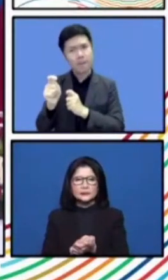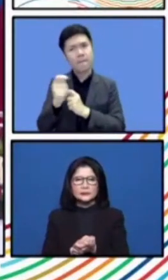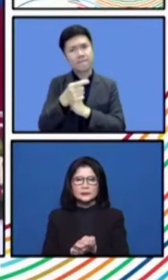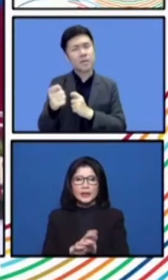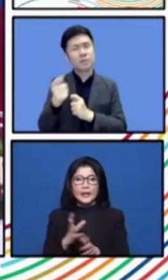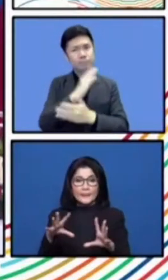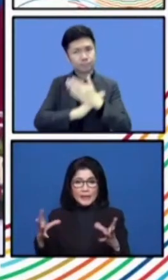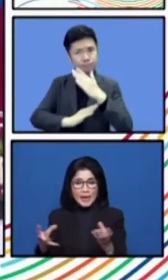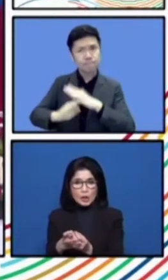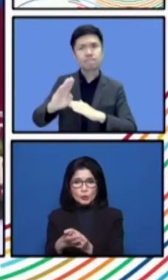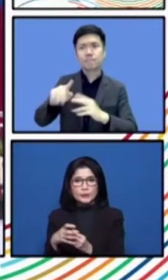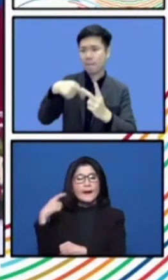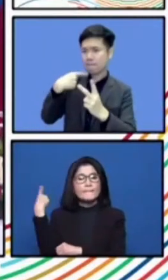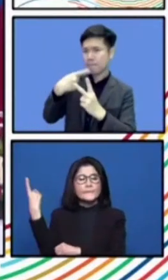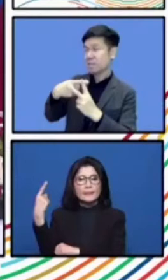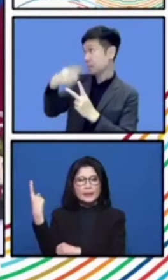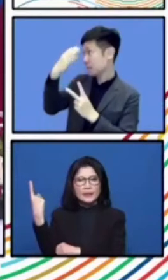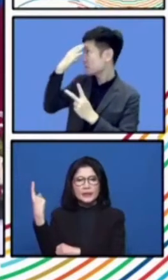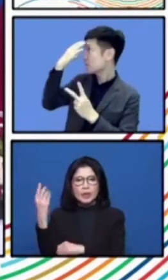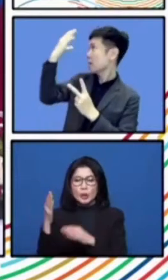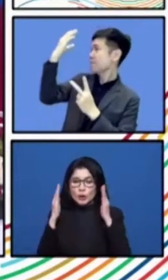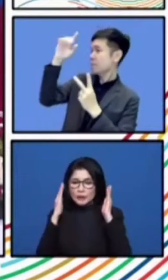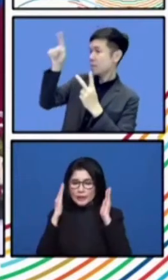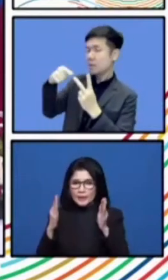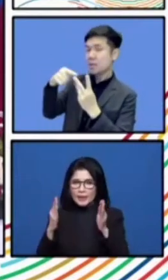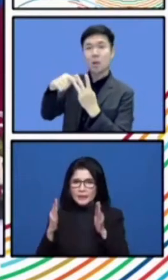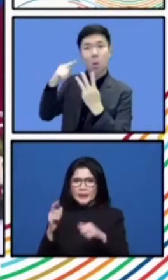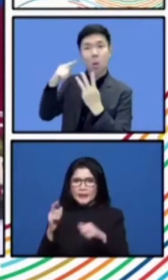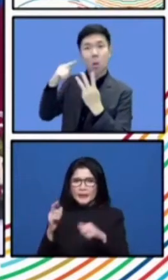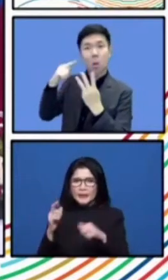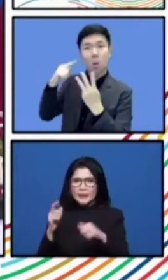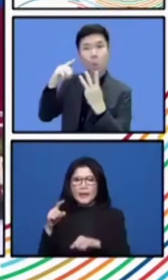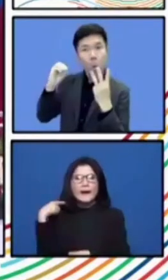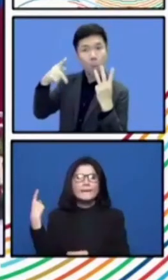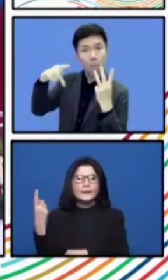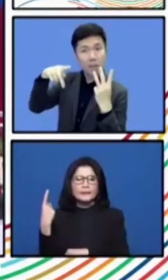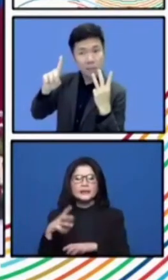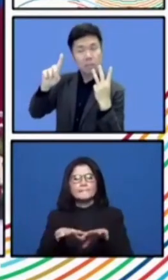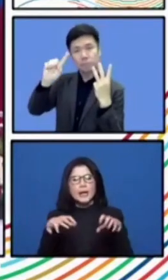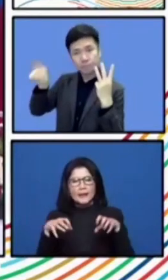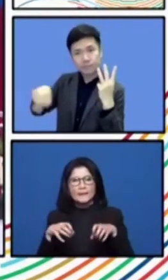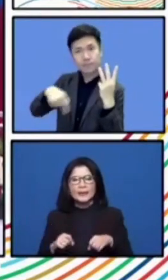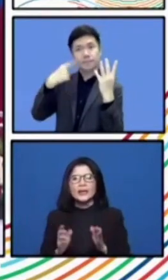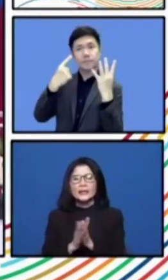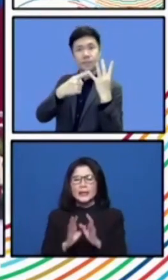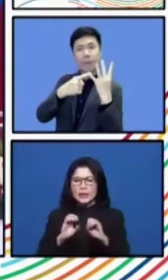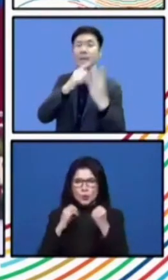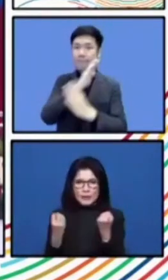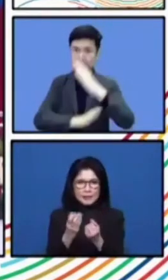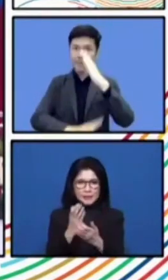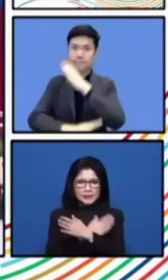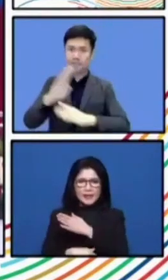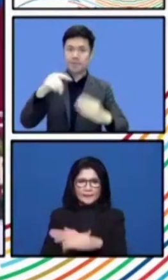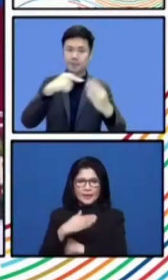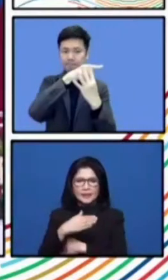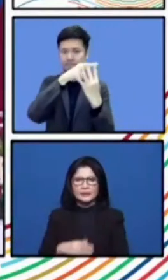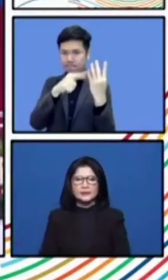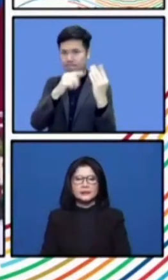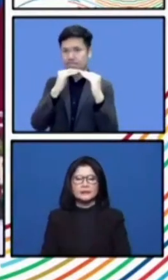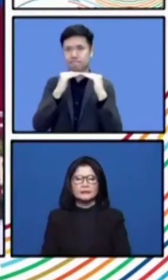also for government and also the obedience and also for the person with disability we will move on